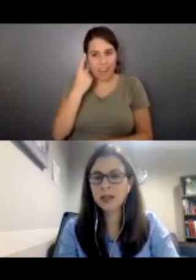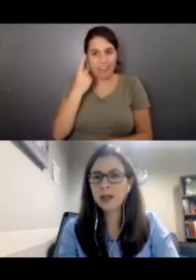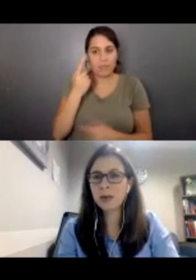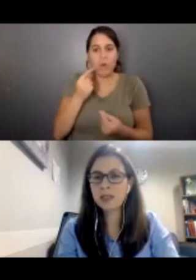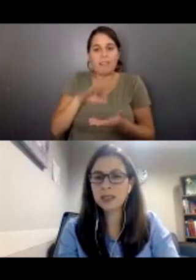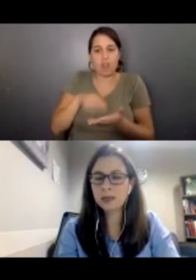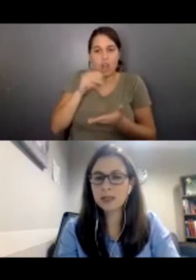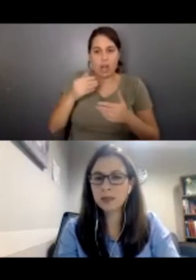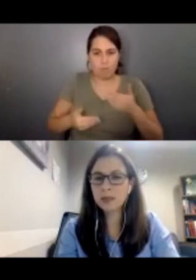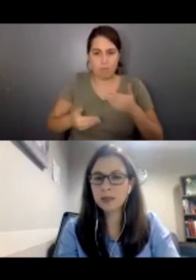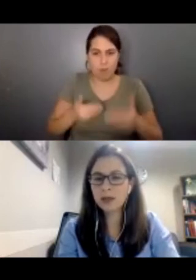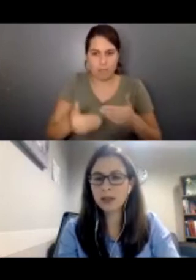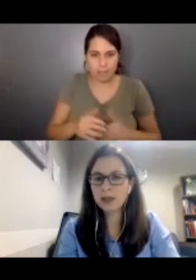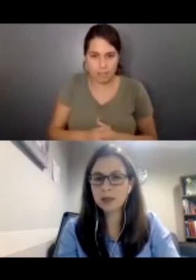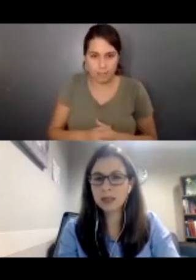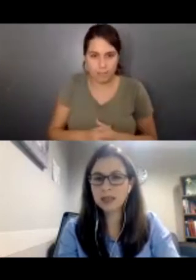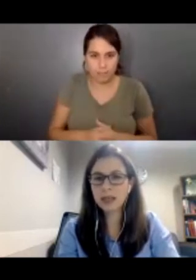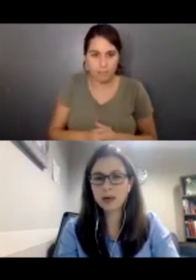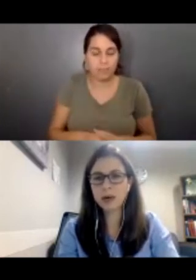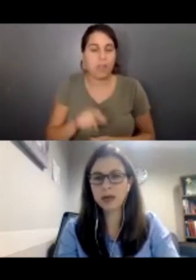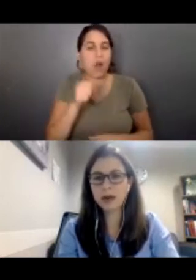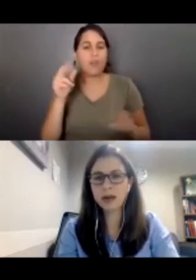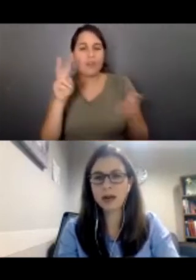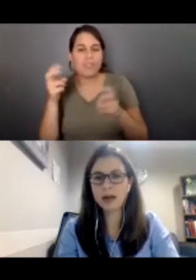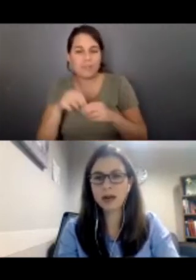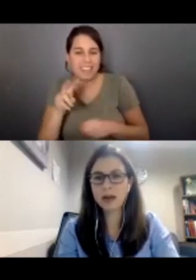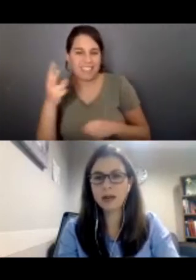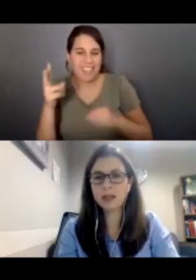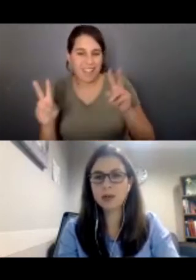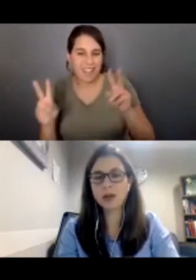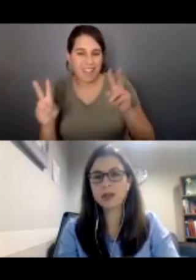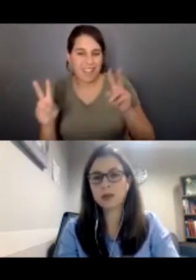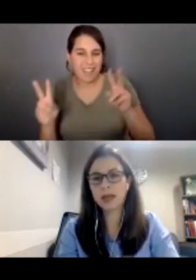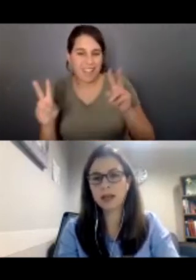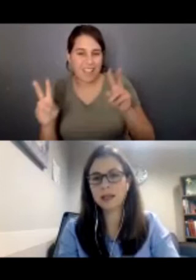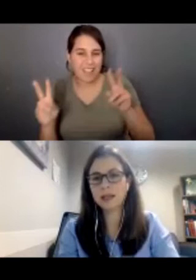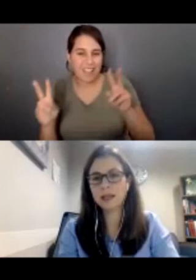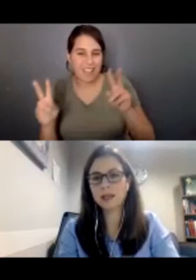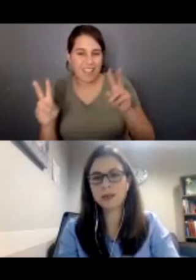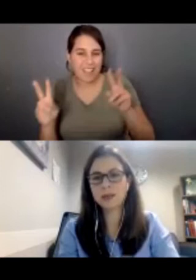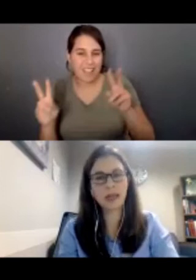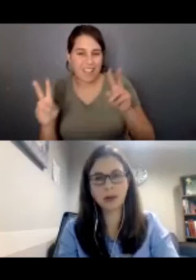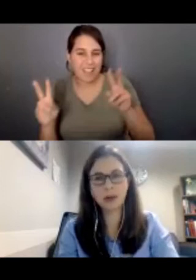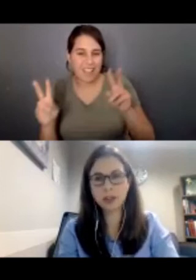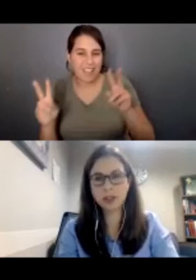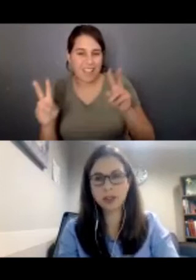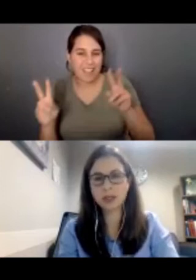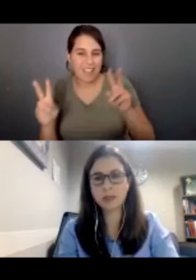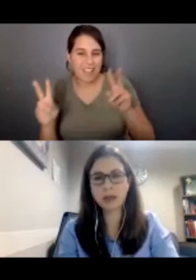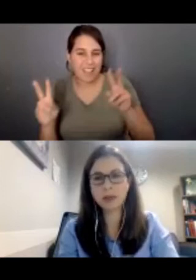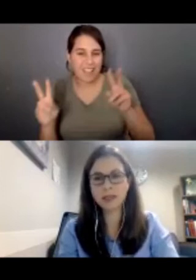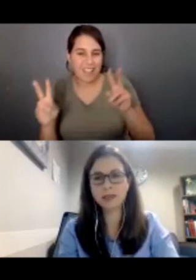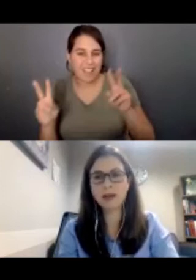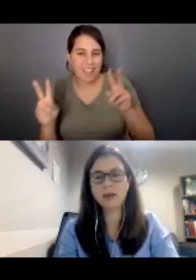process. We see some similar themes in the second quote here. This person also is highlighting skills around language, which is a really